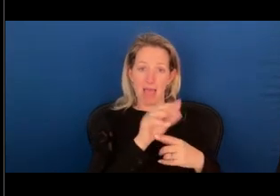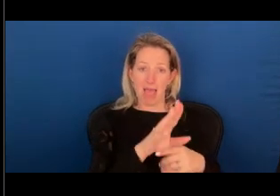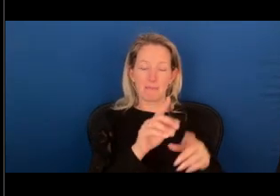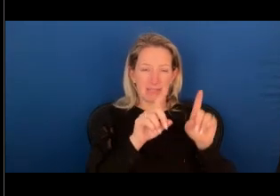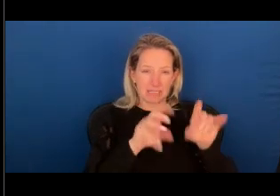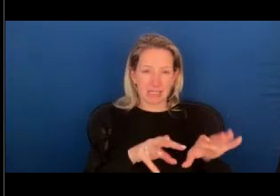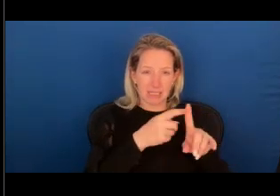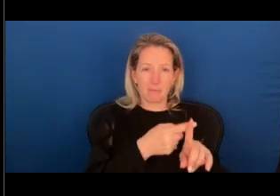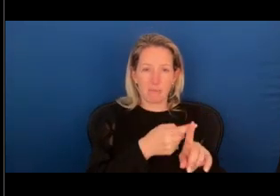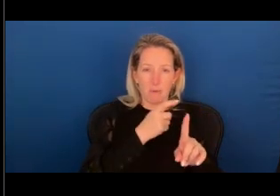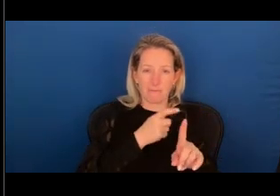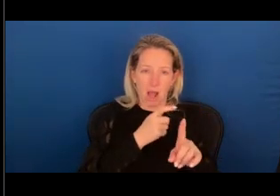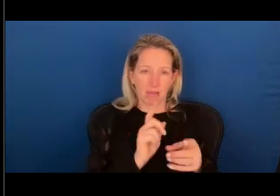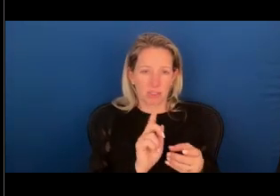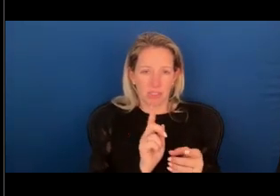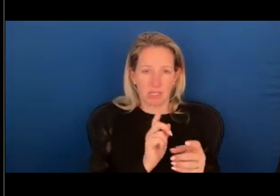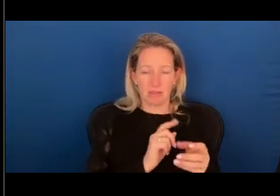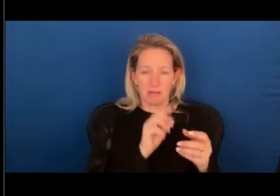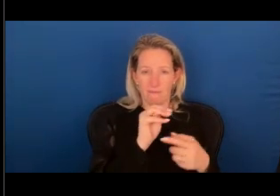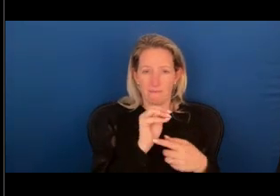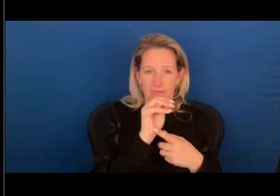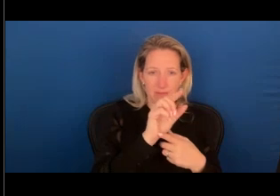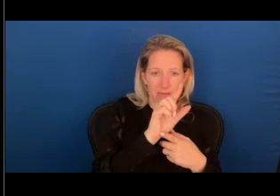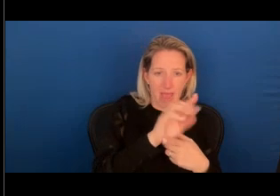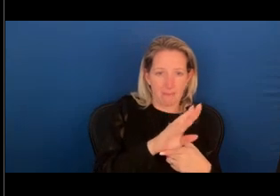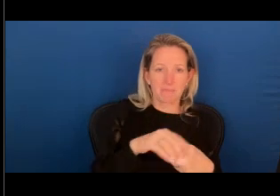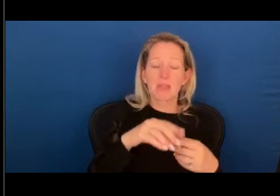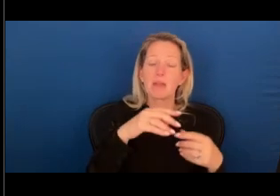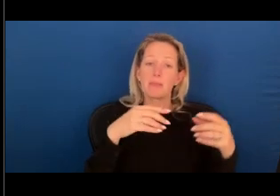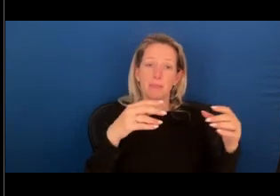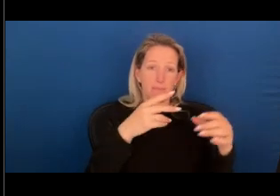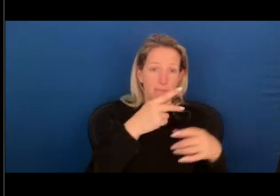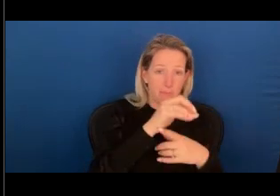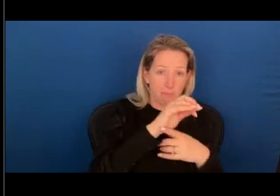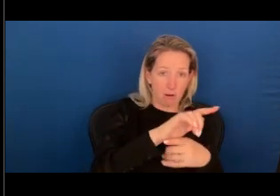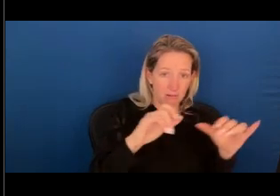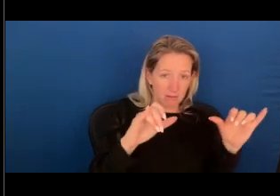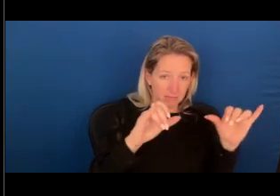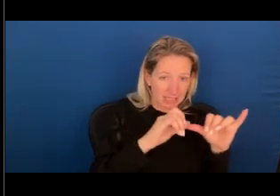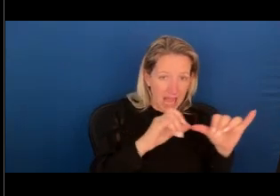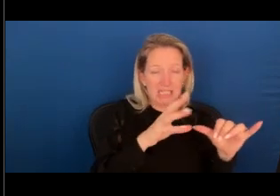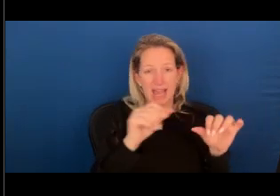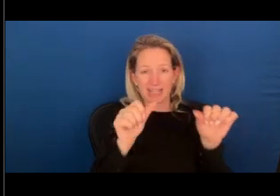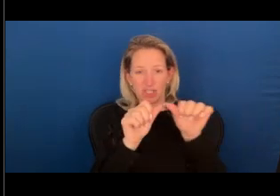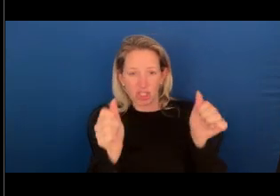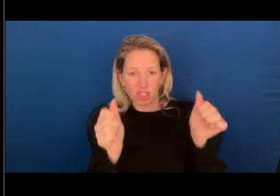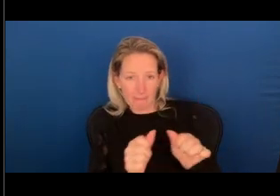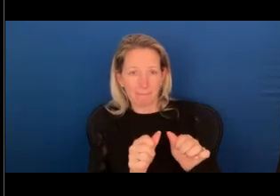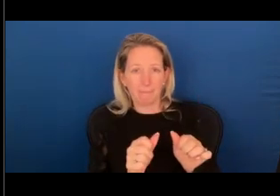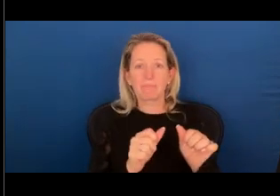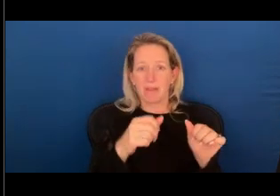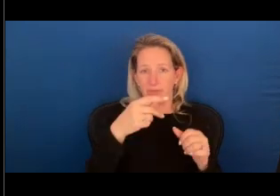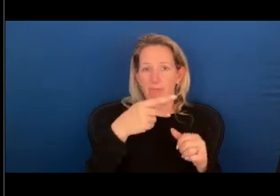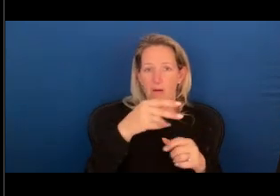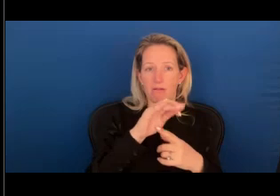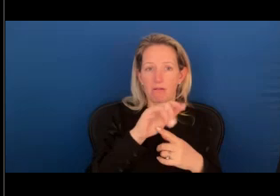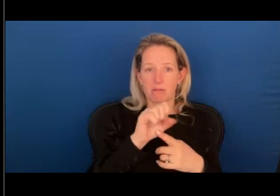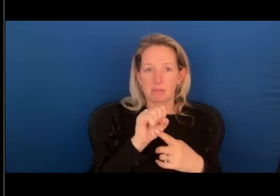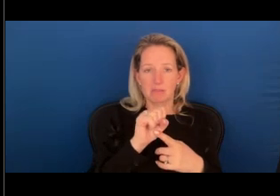looking at particle size and also the shape of the particles. I see. And then we are trying to see in the future